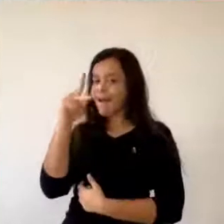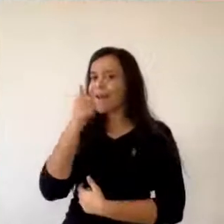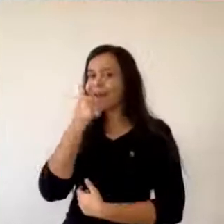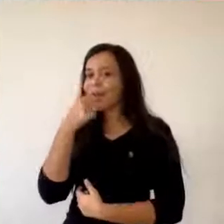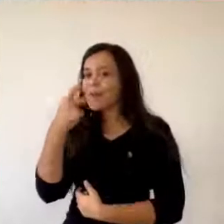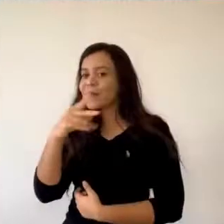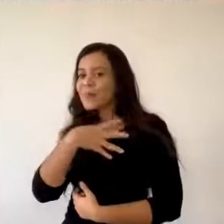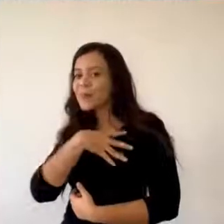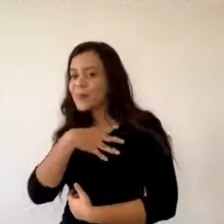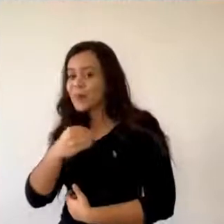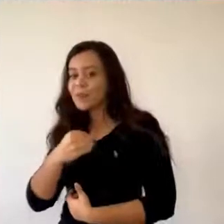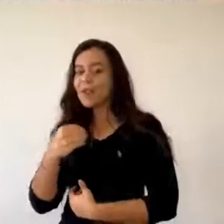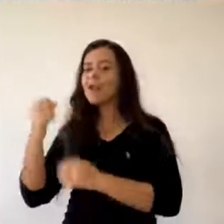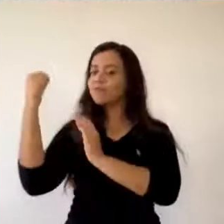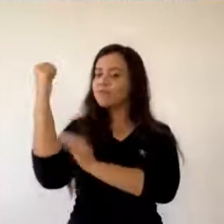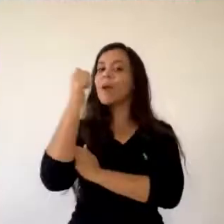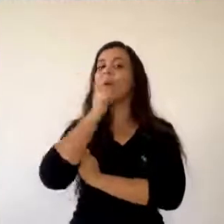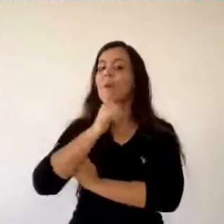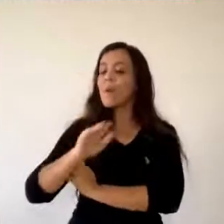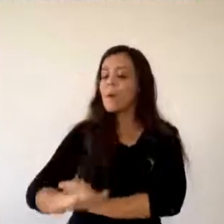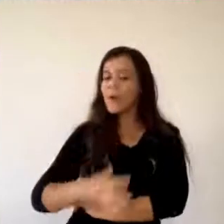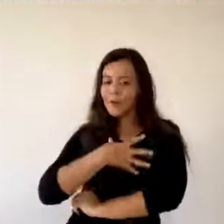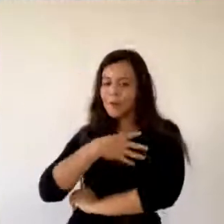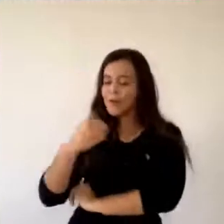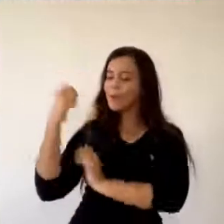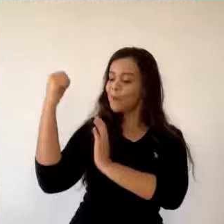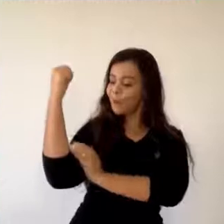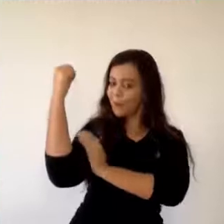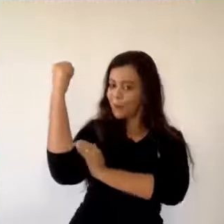And that's what happens, is to have